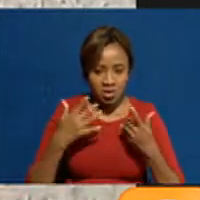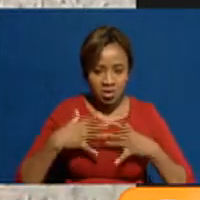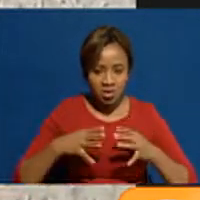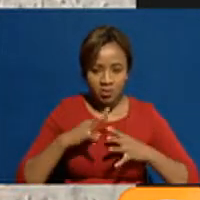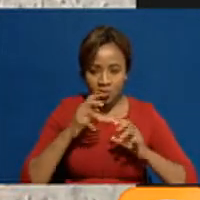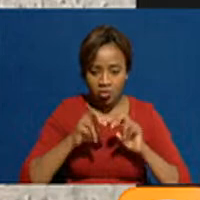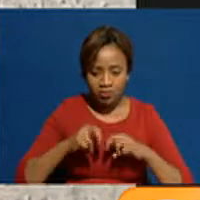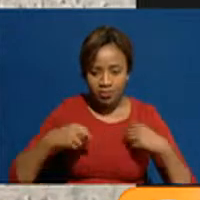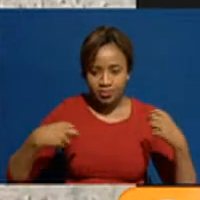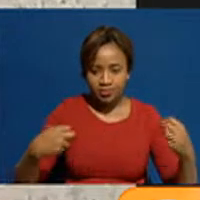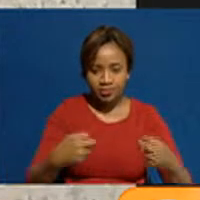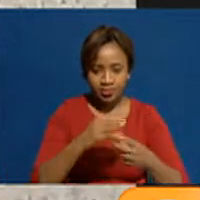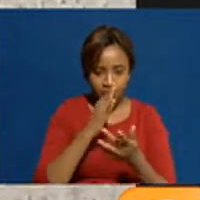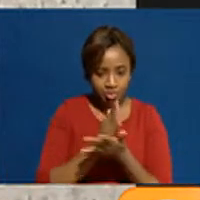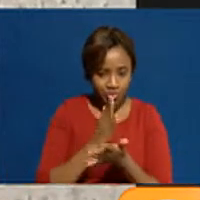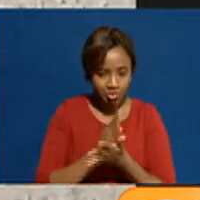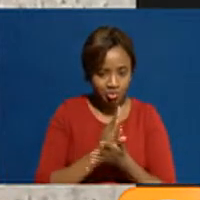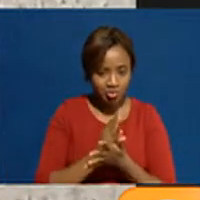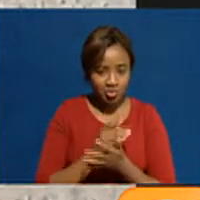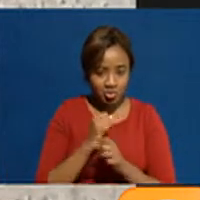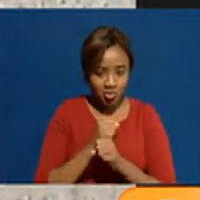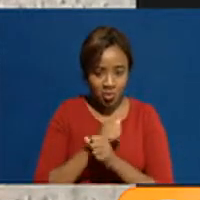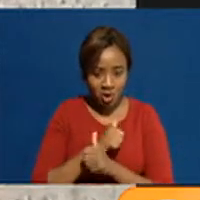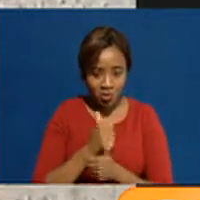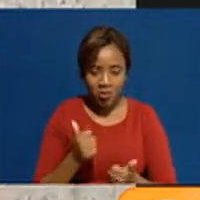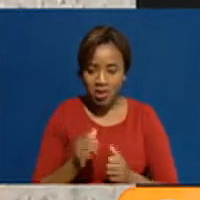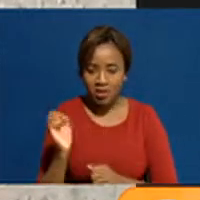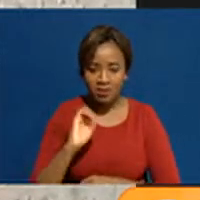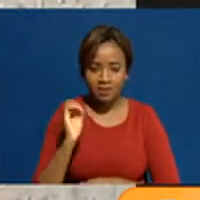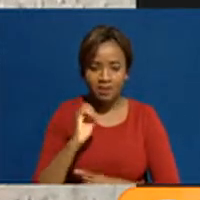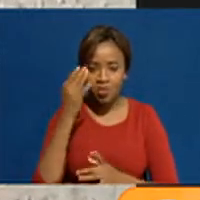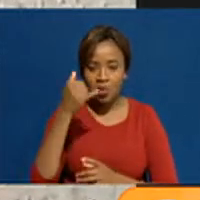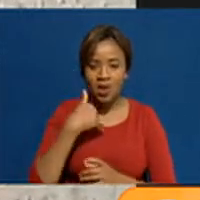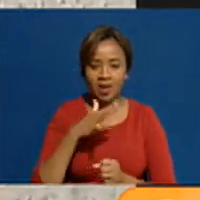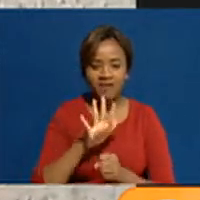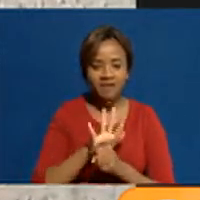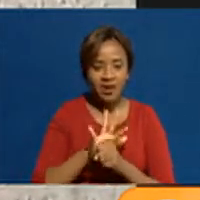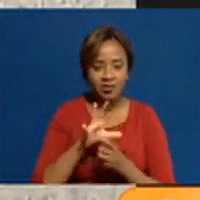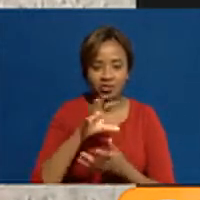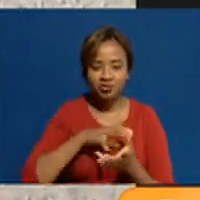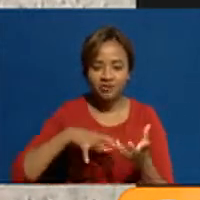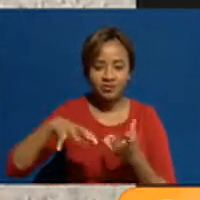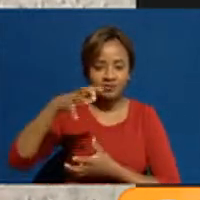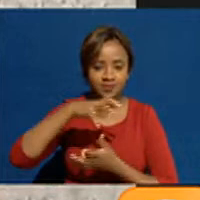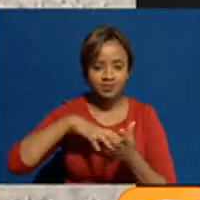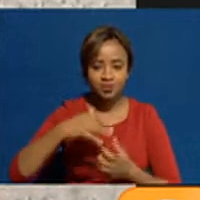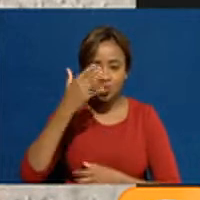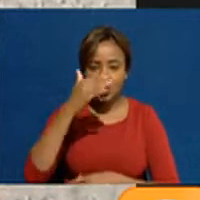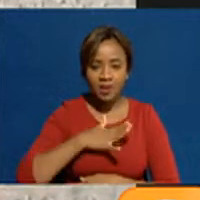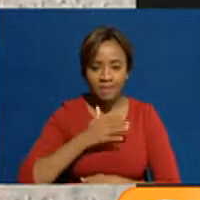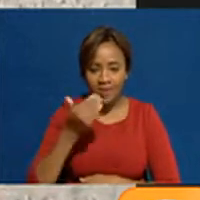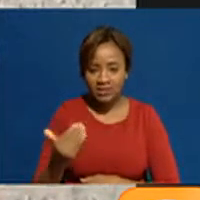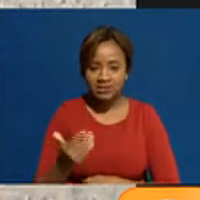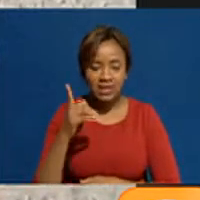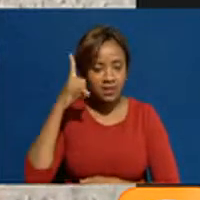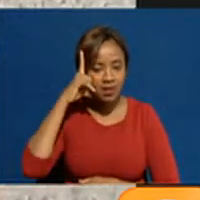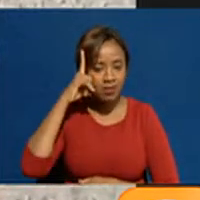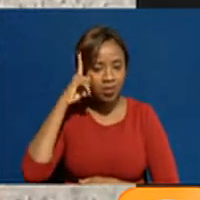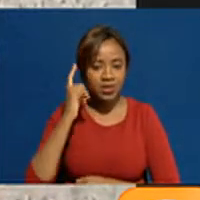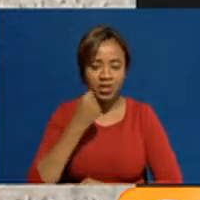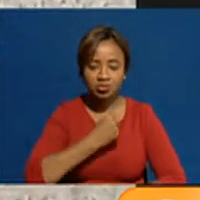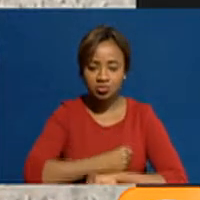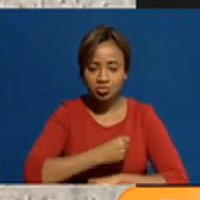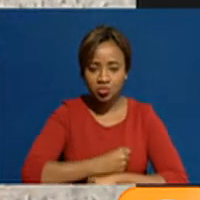down really did a good job, because there was also a lot of confusion. My son is in a boarding school,